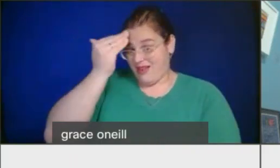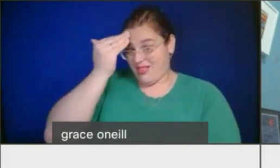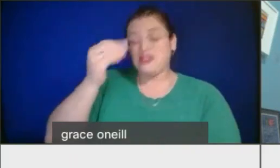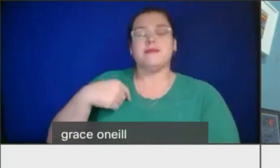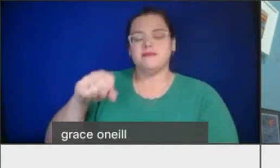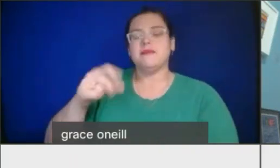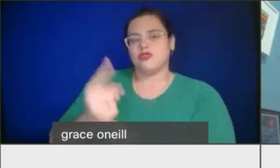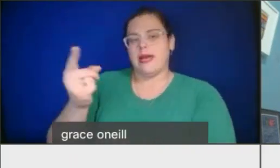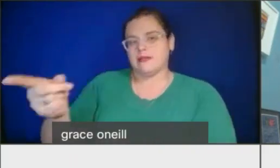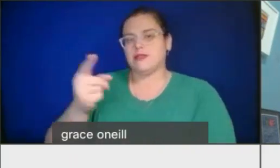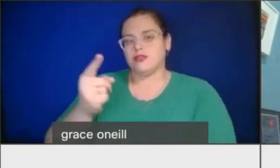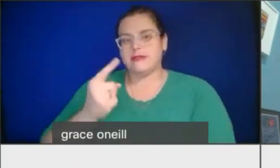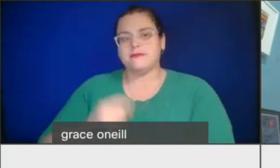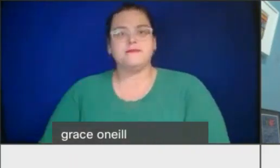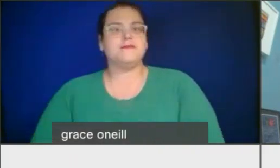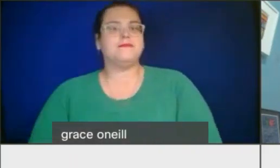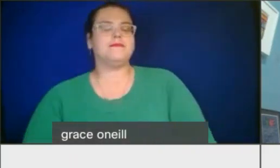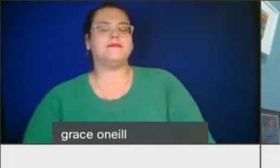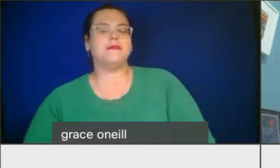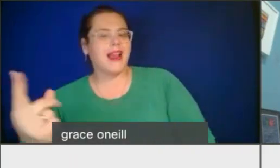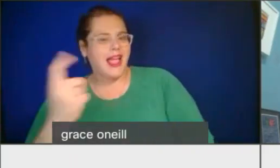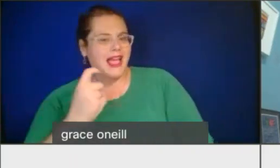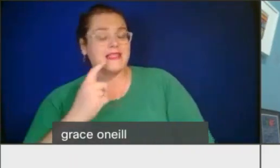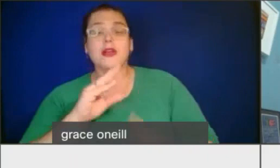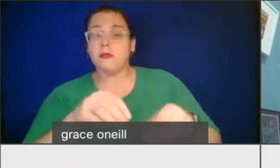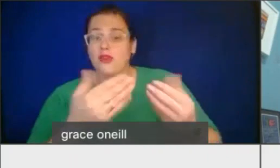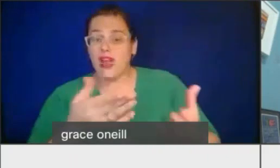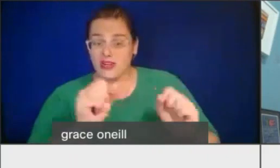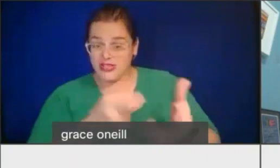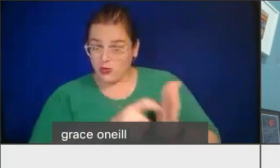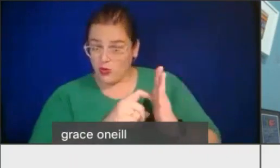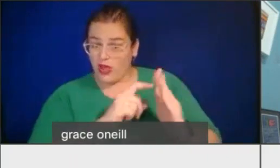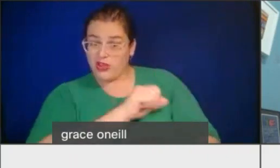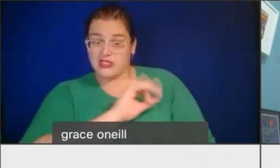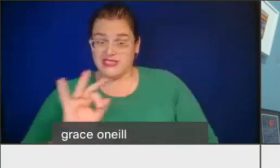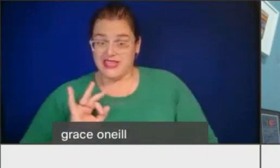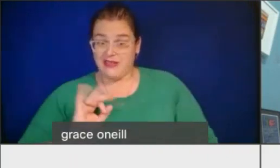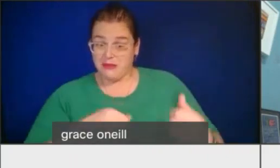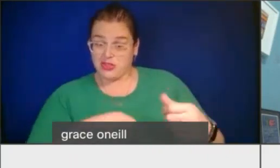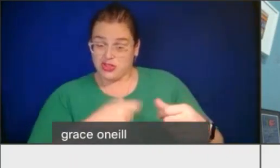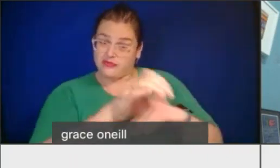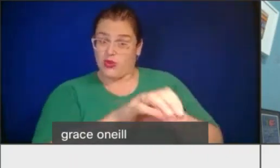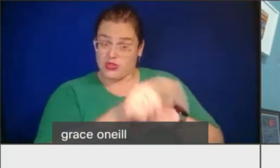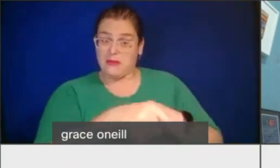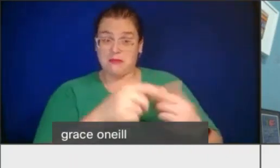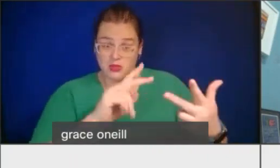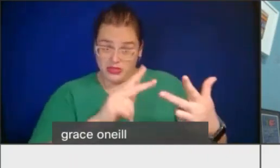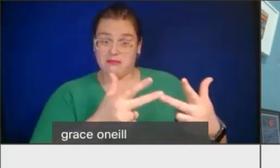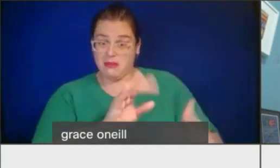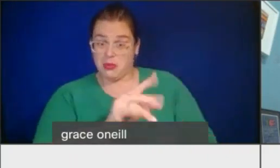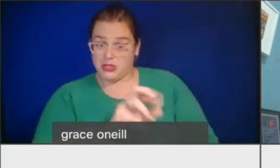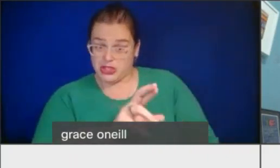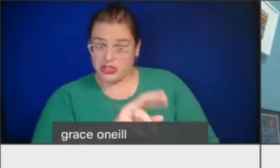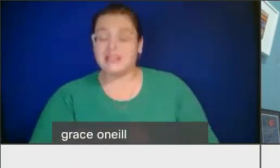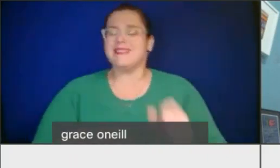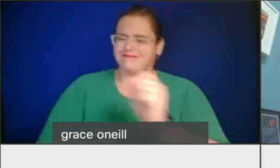Can providers require their staff members to get boosters? Absolutely, yes. You are an employer and you can